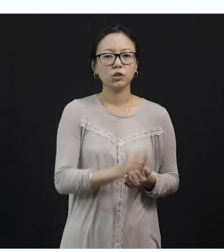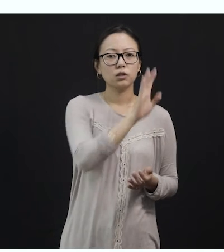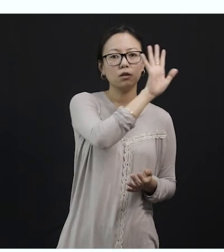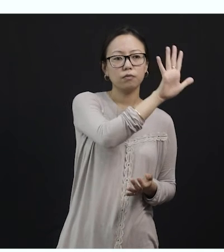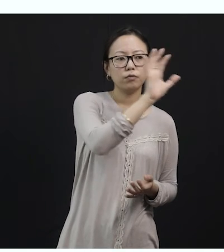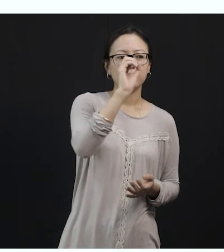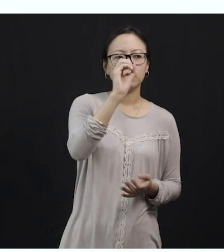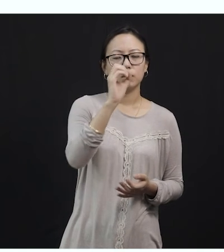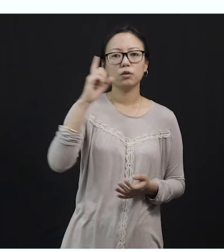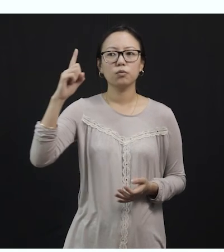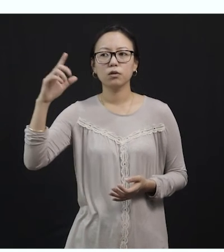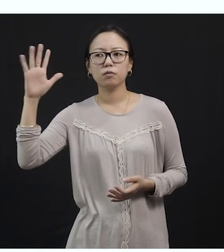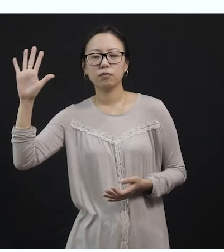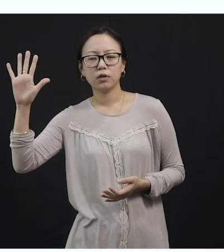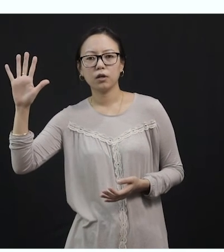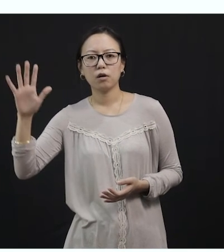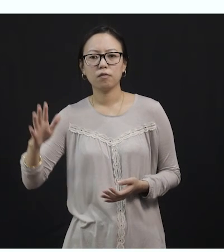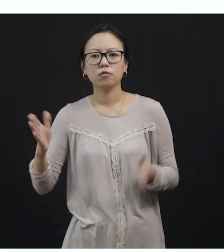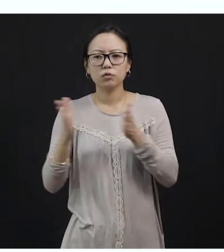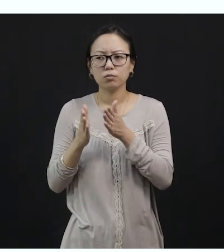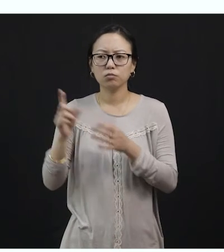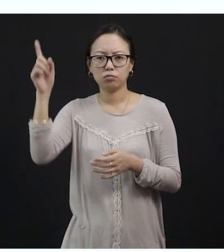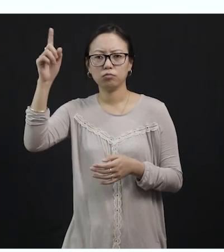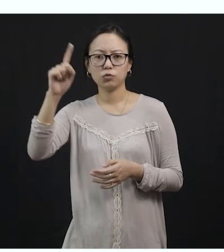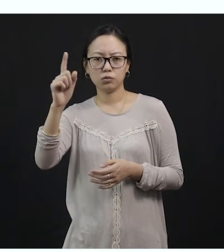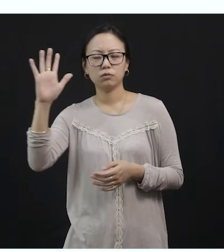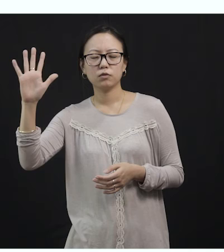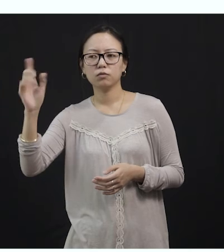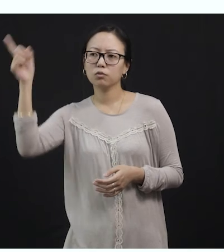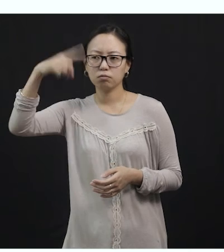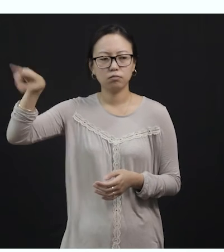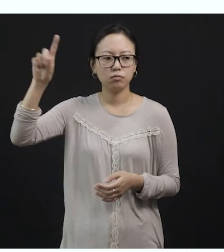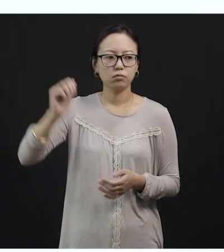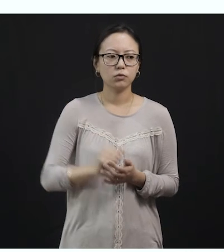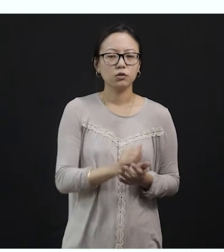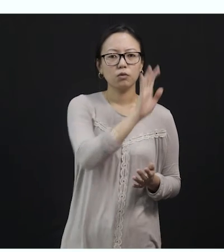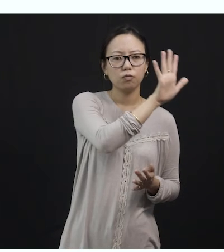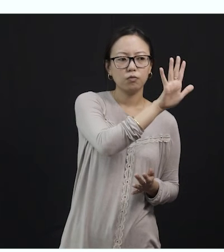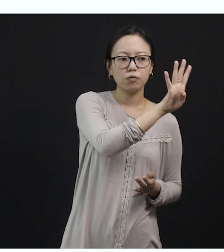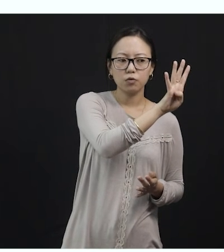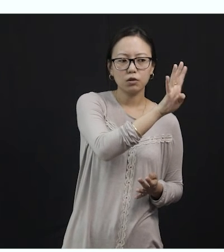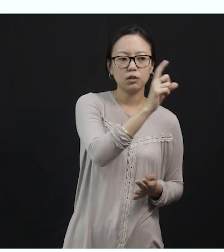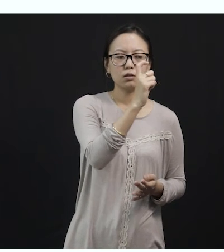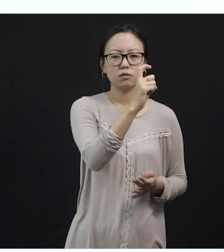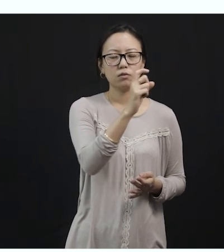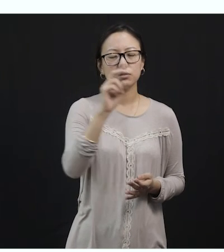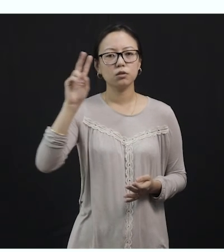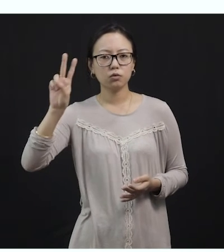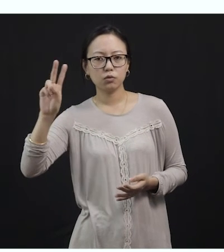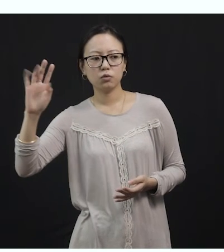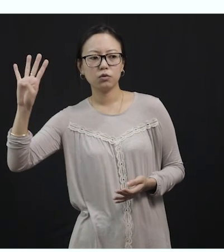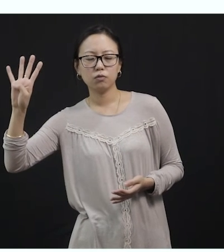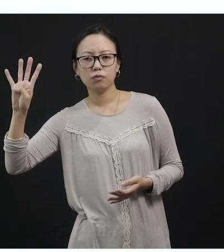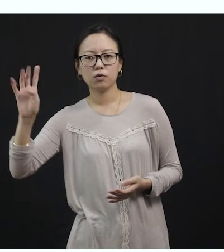the smaller one, so we will circle it. Similarly, 47 and 24. 24 is the smaller one, so we